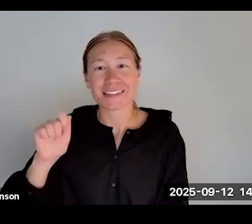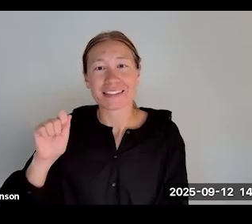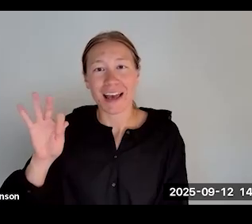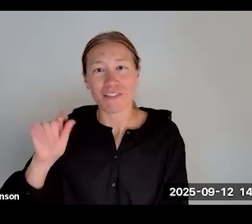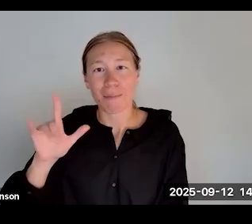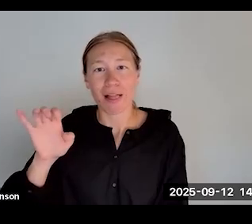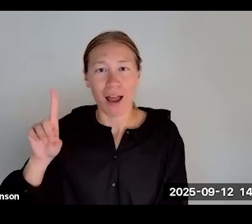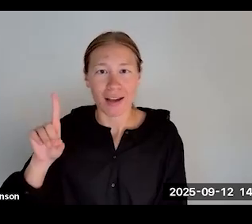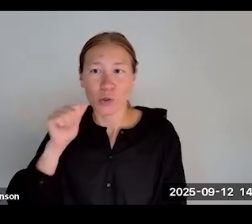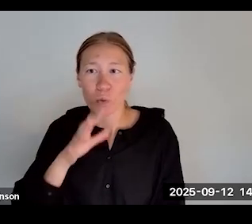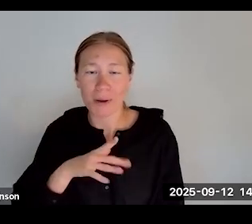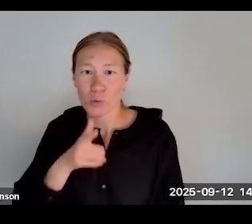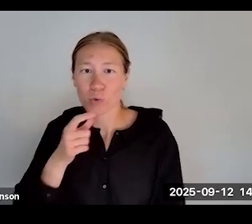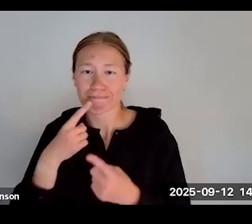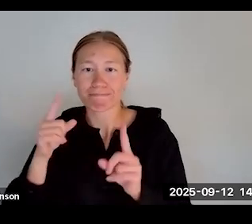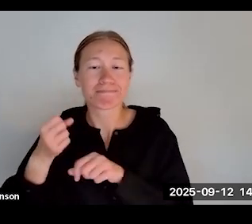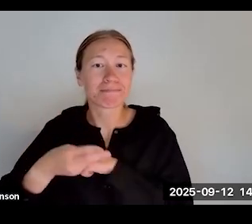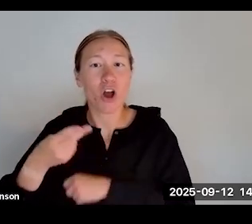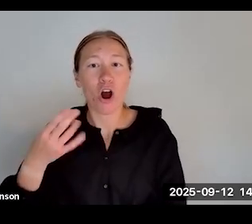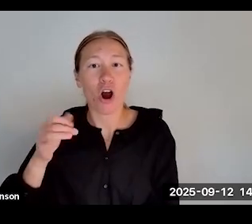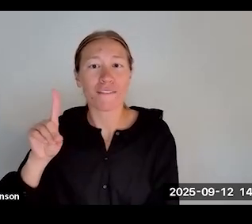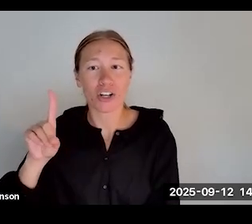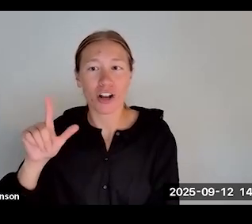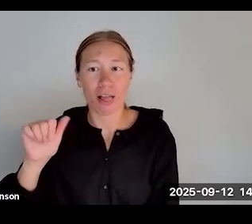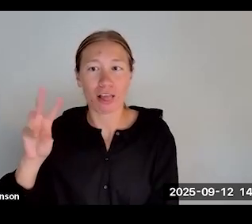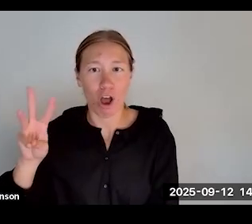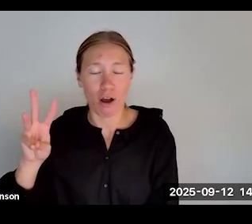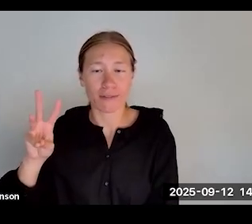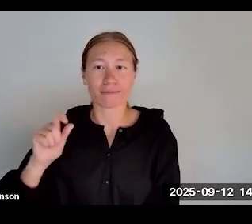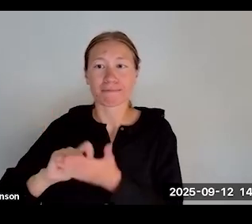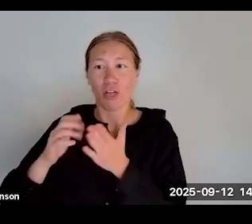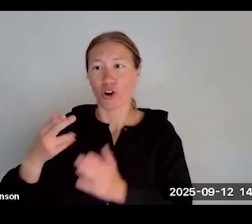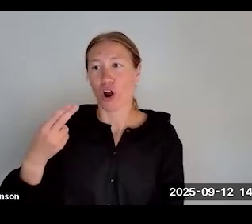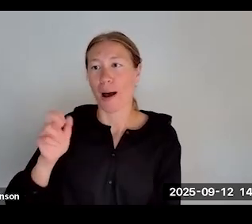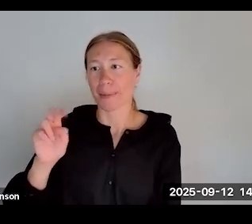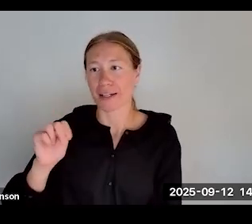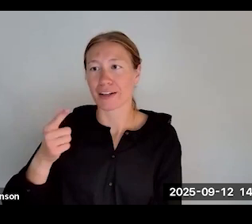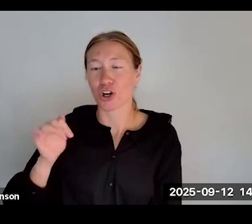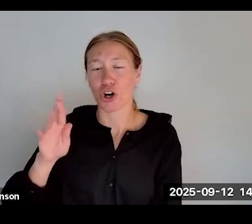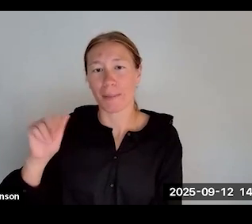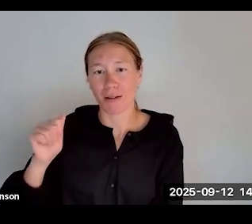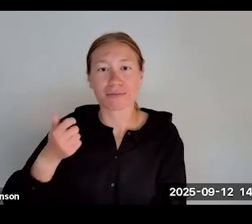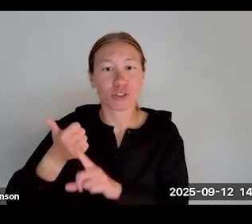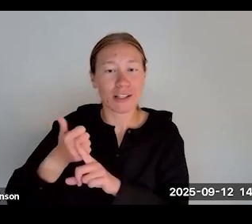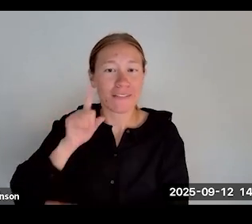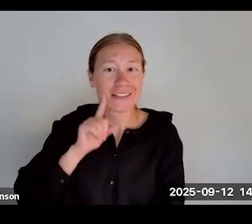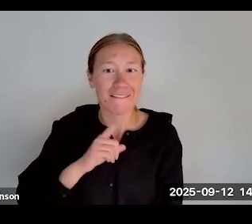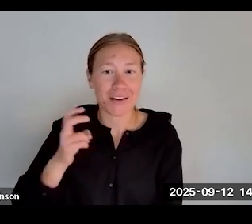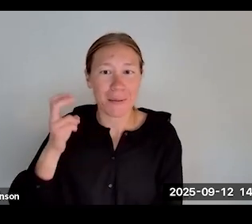Girma. Haben Girma is a deafblind lawyer, author, and disability rights advocate.